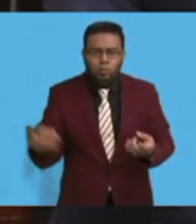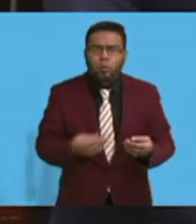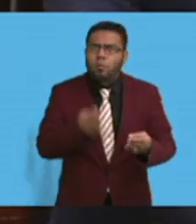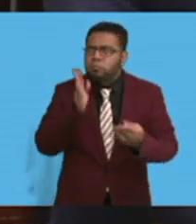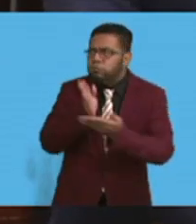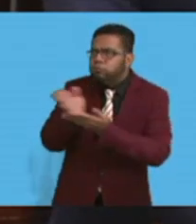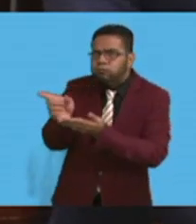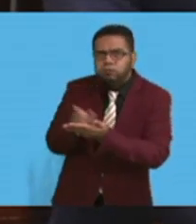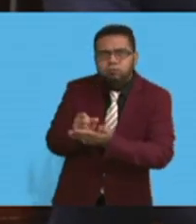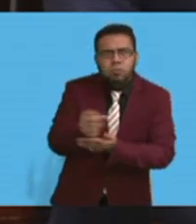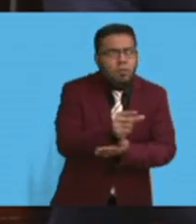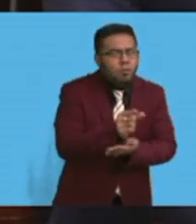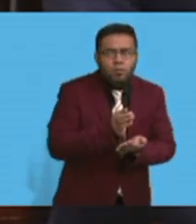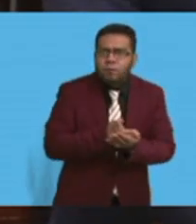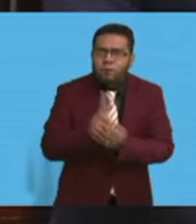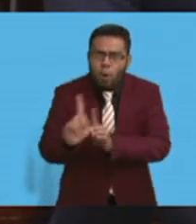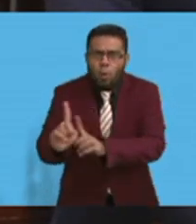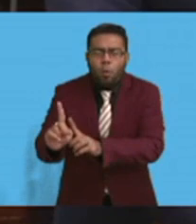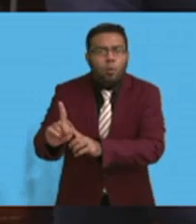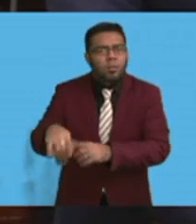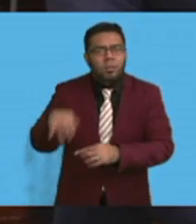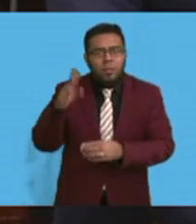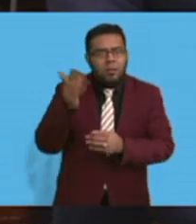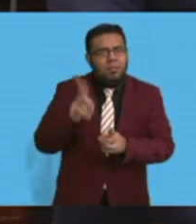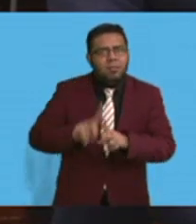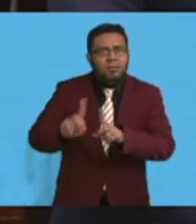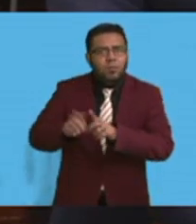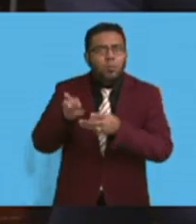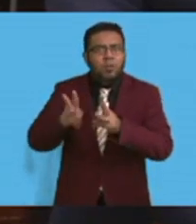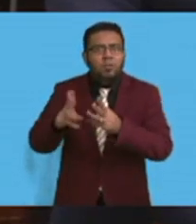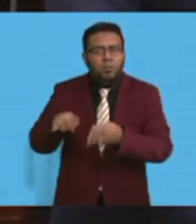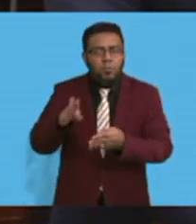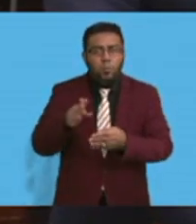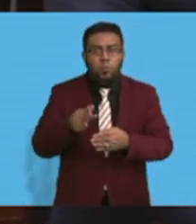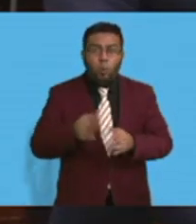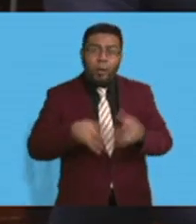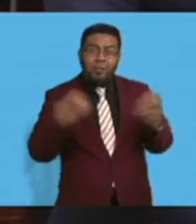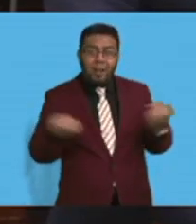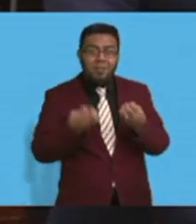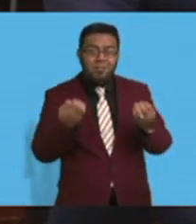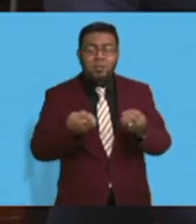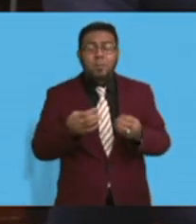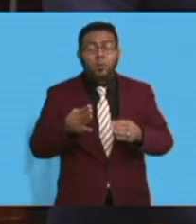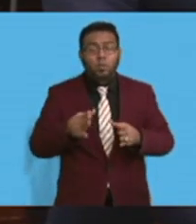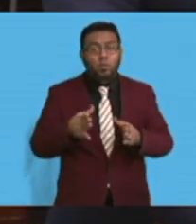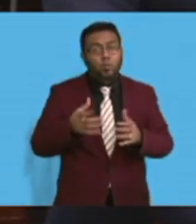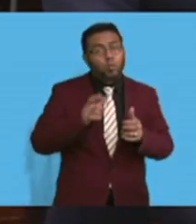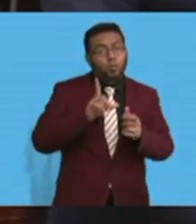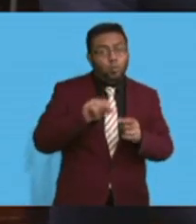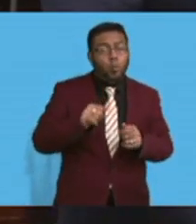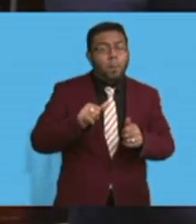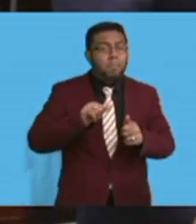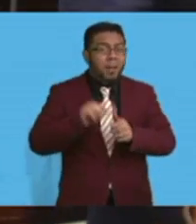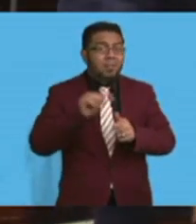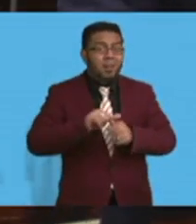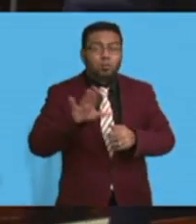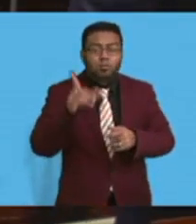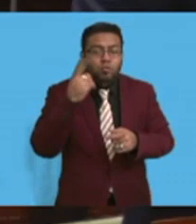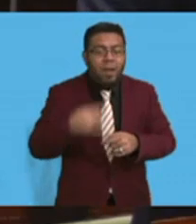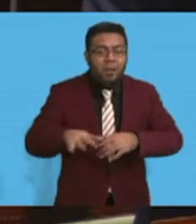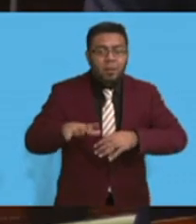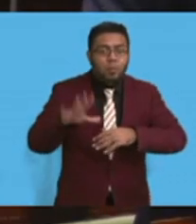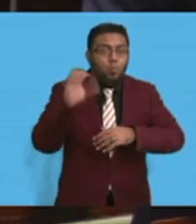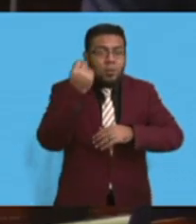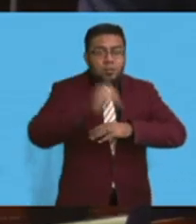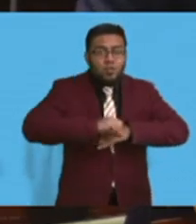future. The budget does that, expanding Toppers and TELS to help more of our people and to do better by our students, and to ensure they